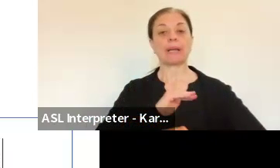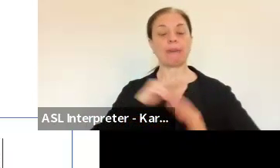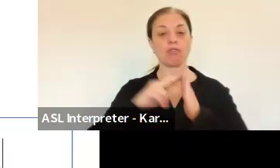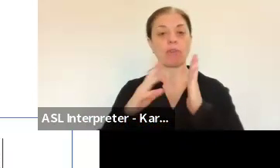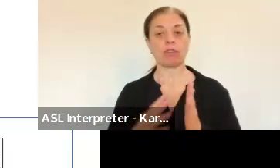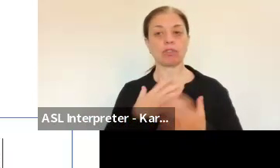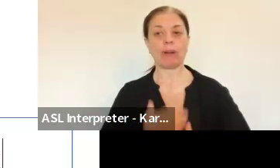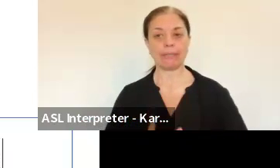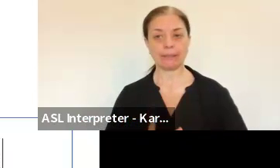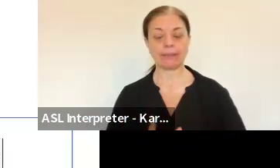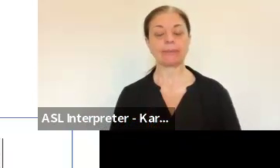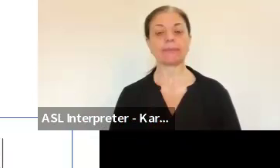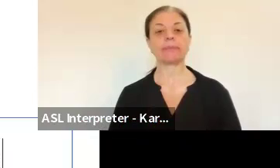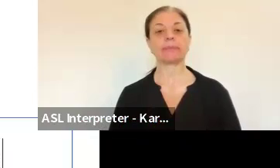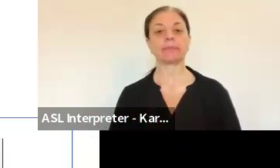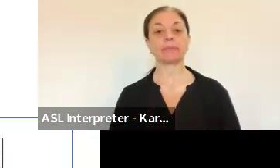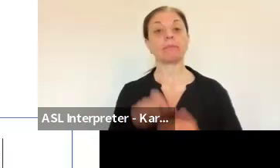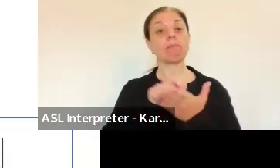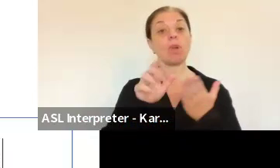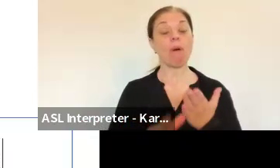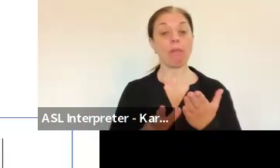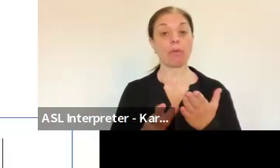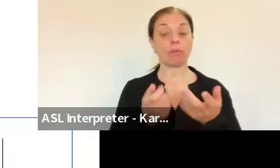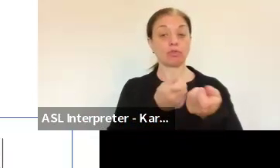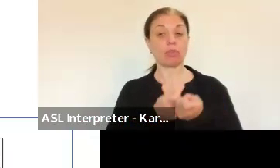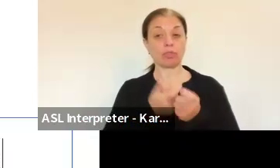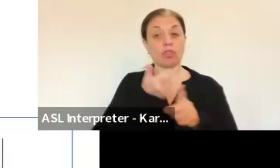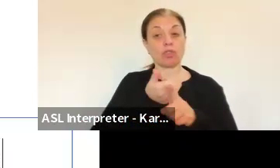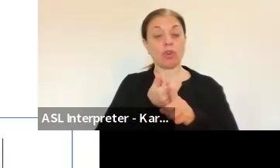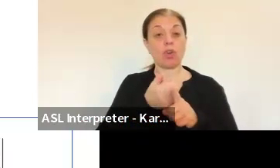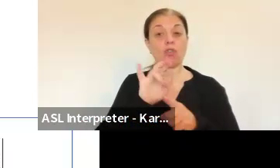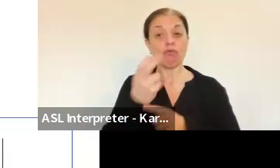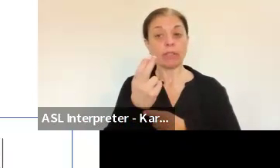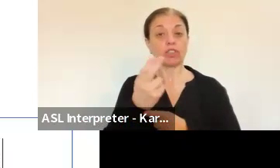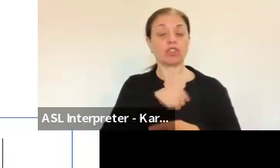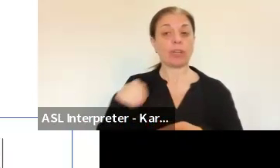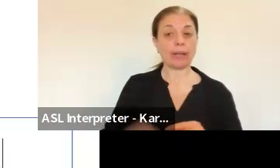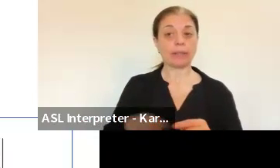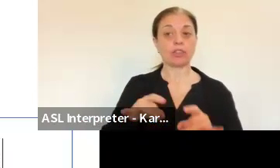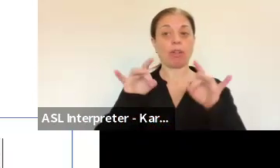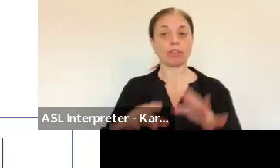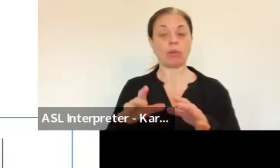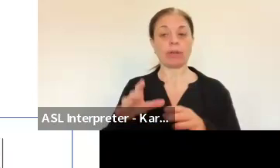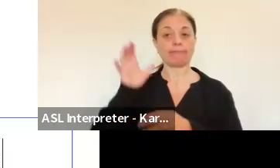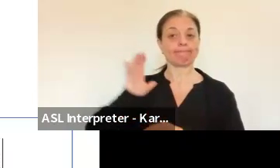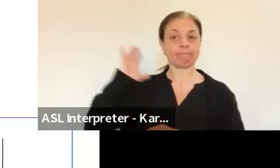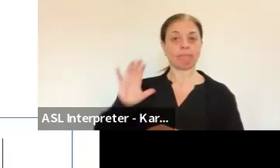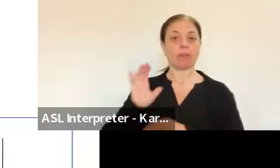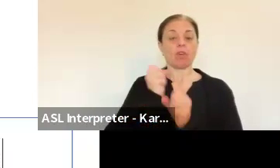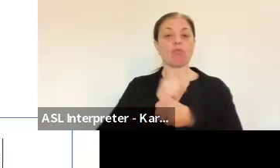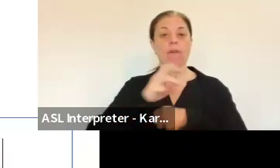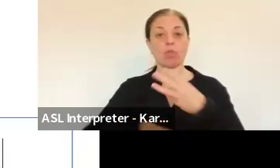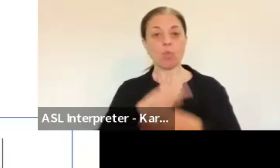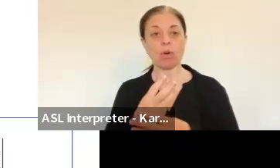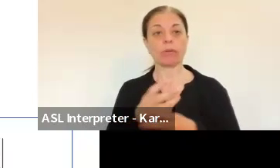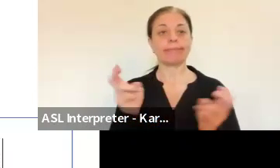readers' cravings. The author draws on her rich Chinese Australian heritage to craft the world in The Girl in